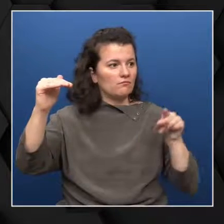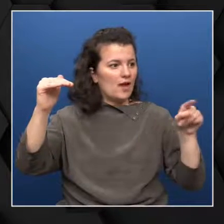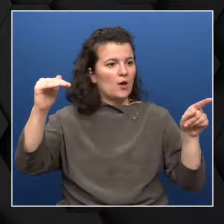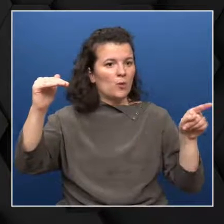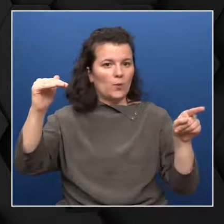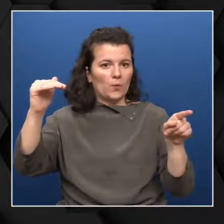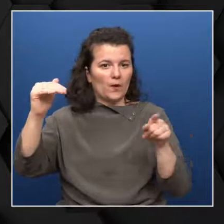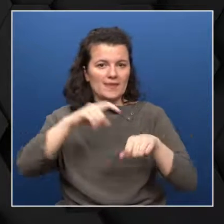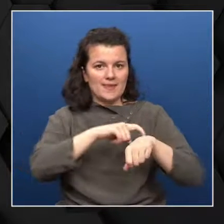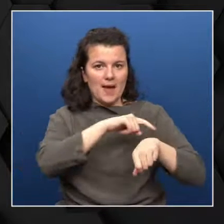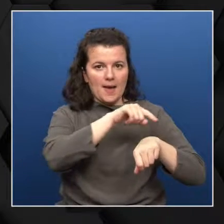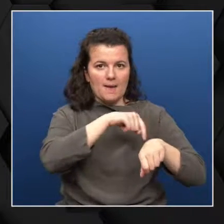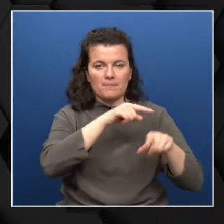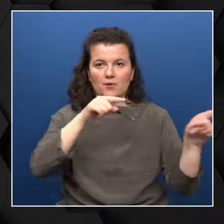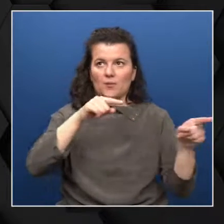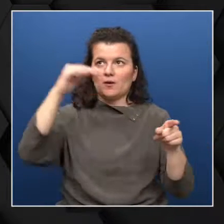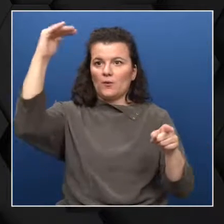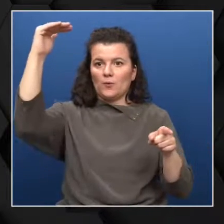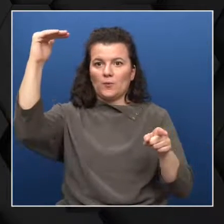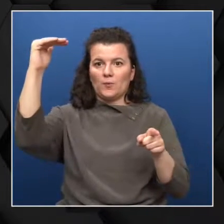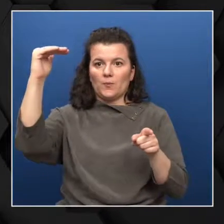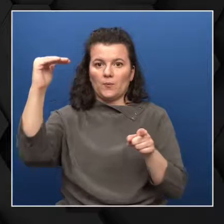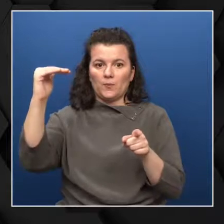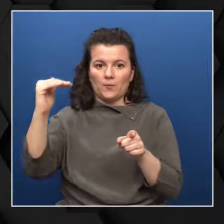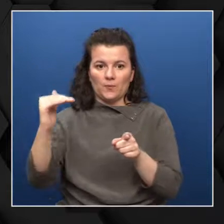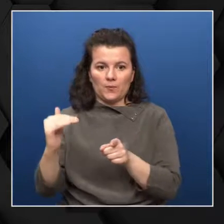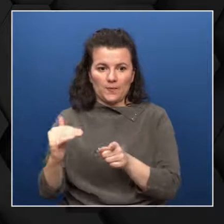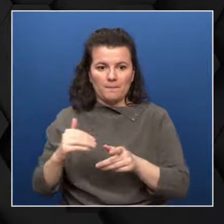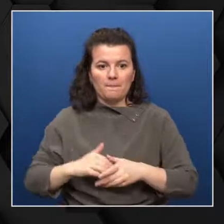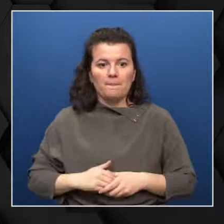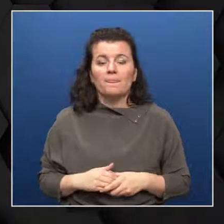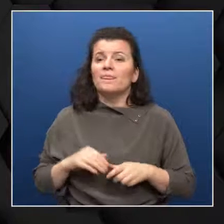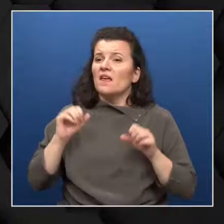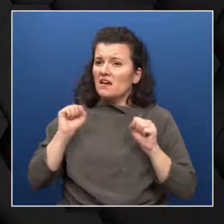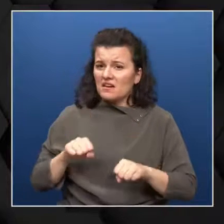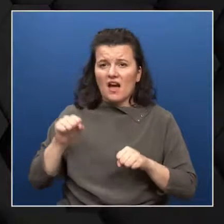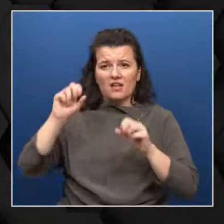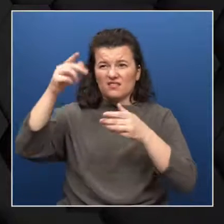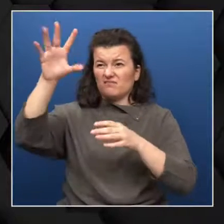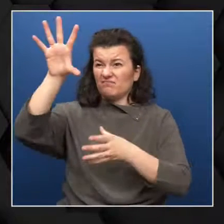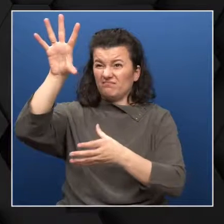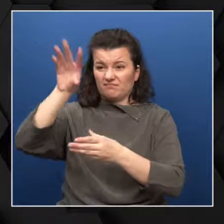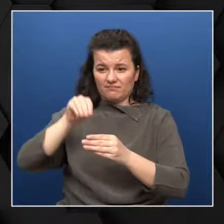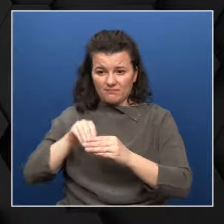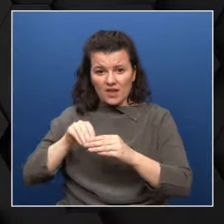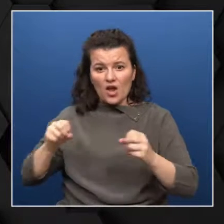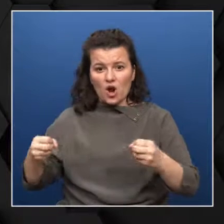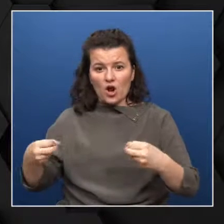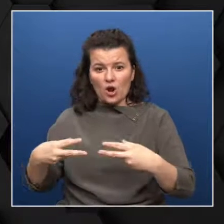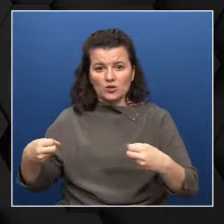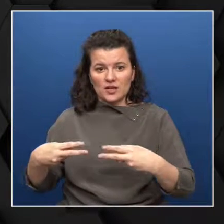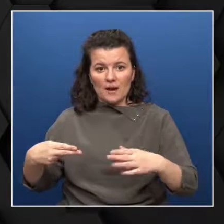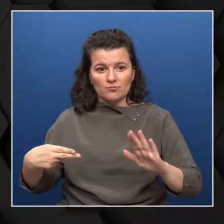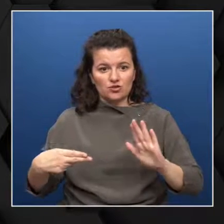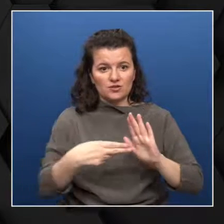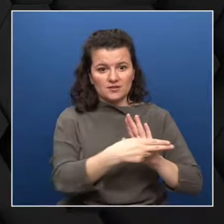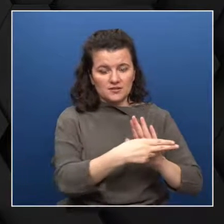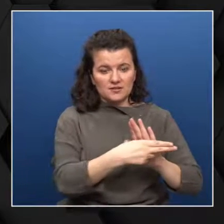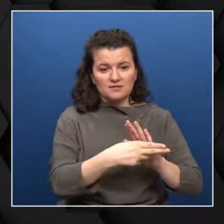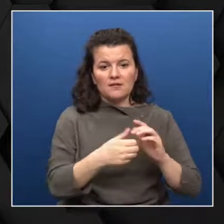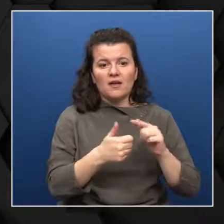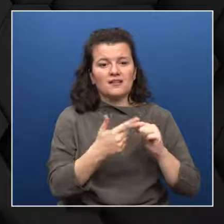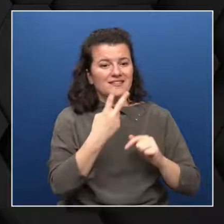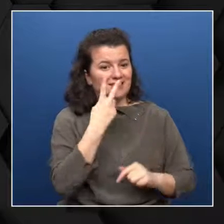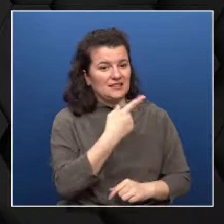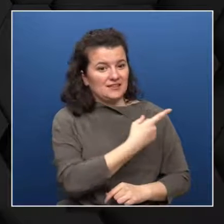can download those captions into closed captions, and you can pop them onto your application, your viewer applications, VTT.